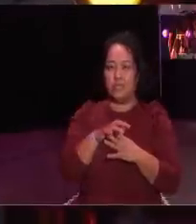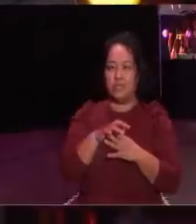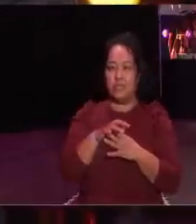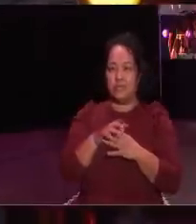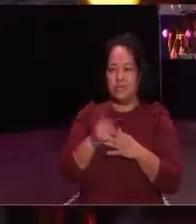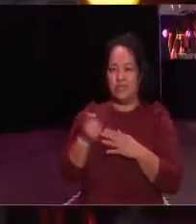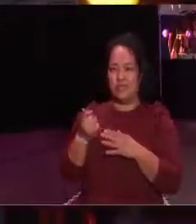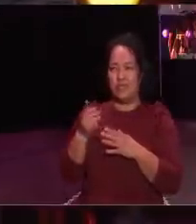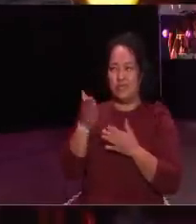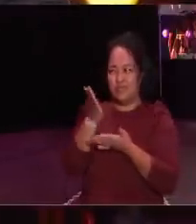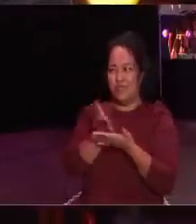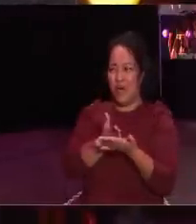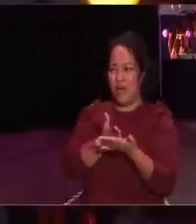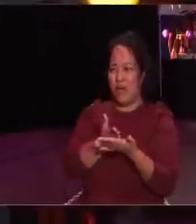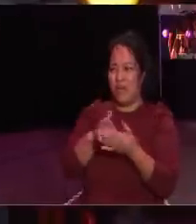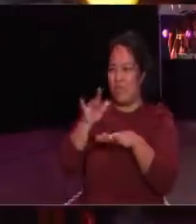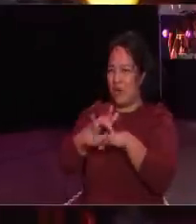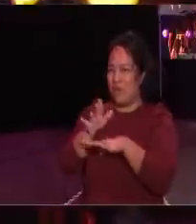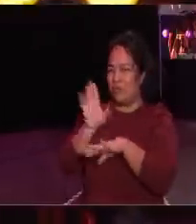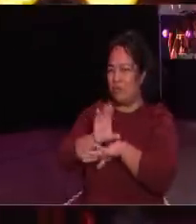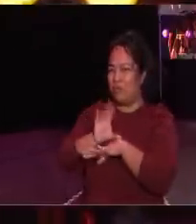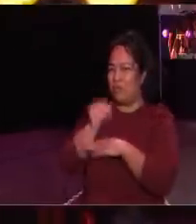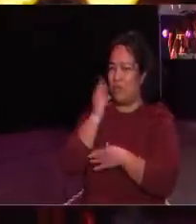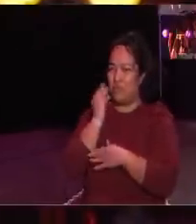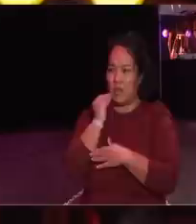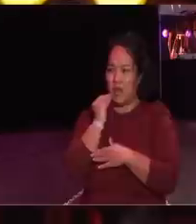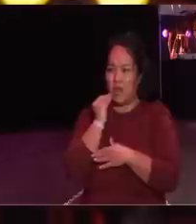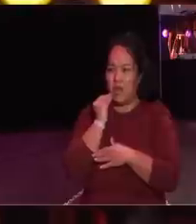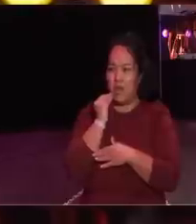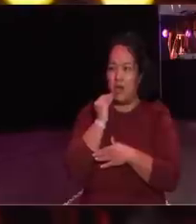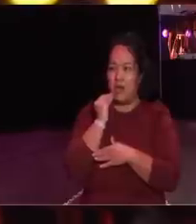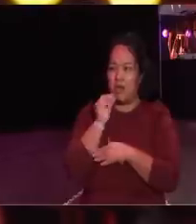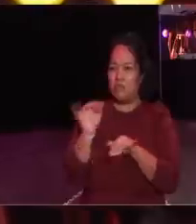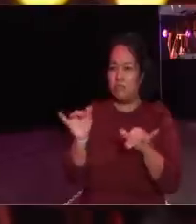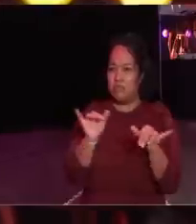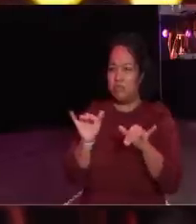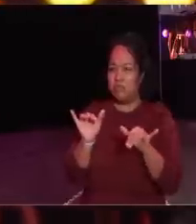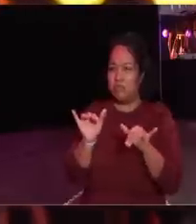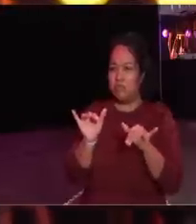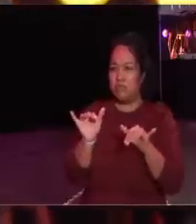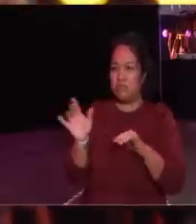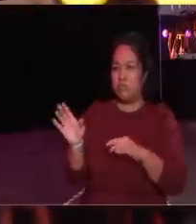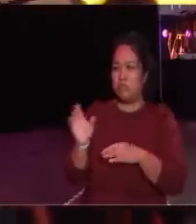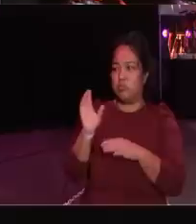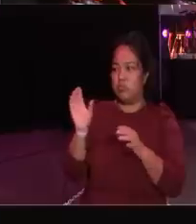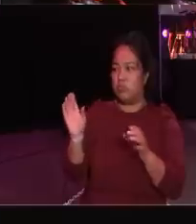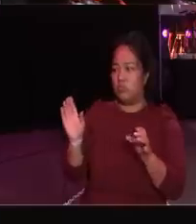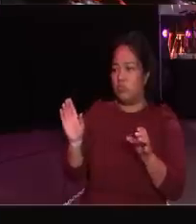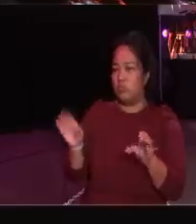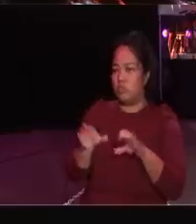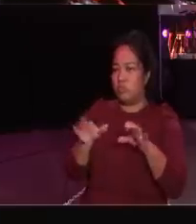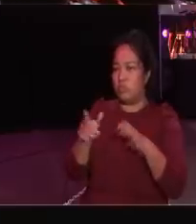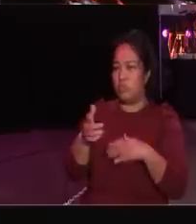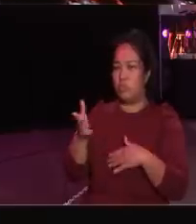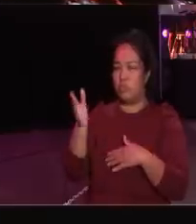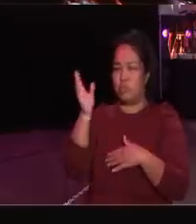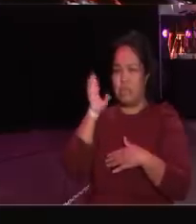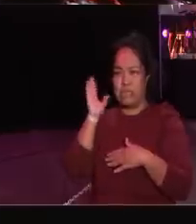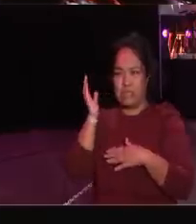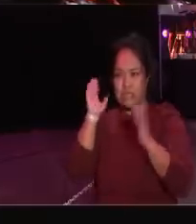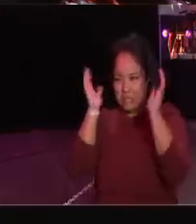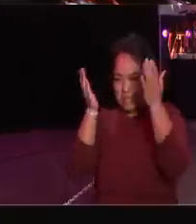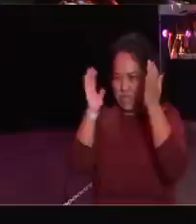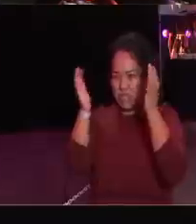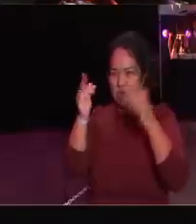the primitive church experienced. ¿Y qué vamos a hacer cuando escuchamos estas noticias? And what will we do when we hear this news? ¿Seguro que nos duelen? Claro que nos